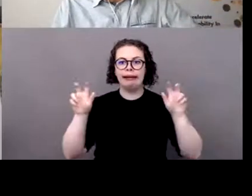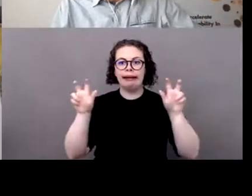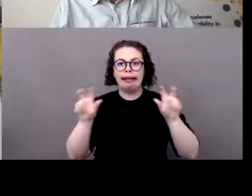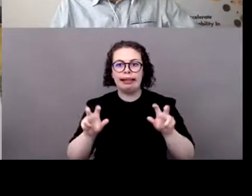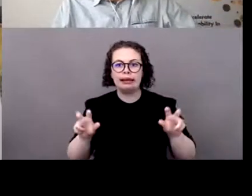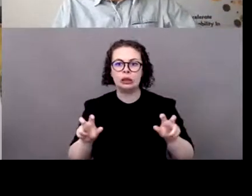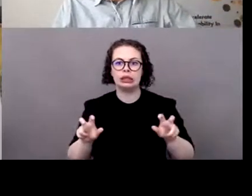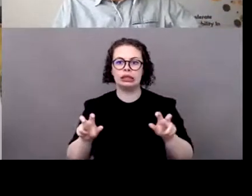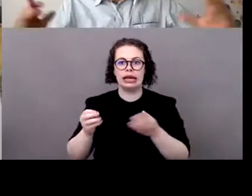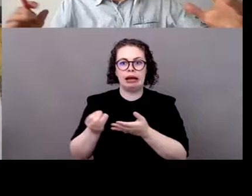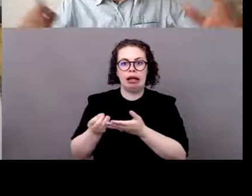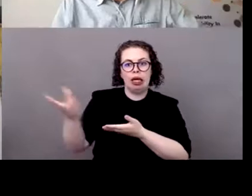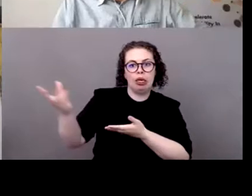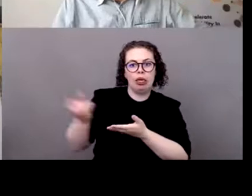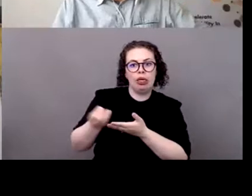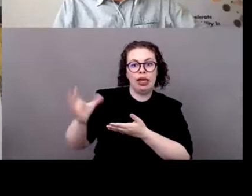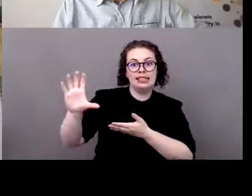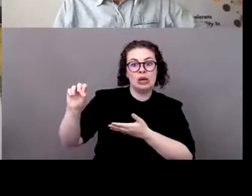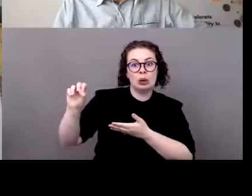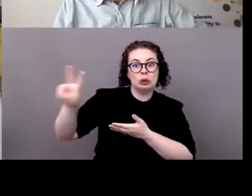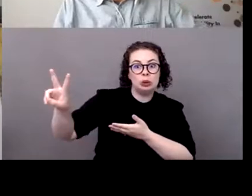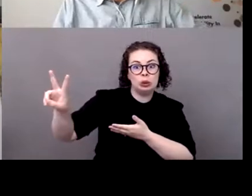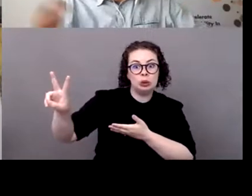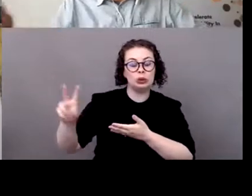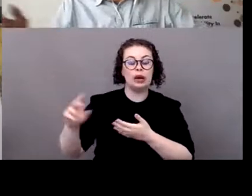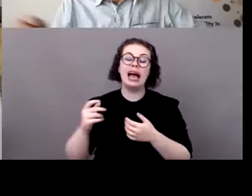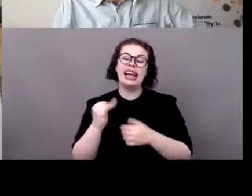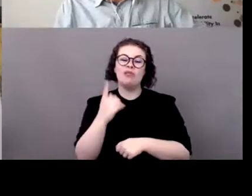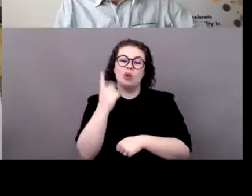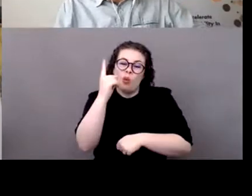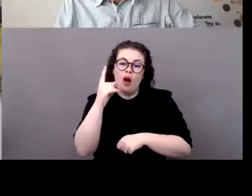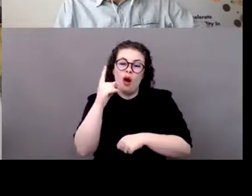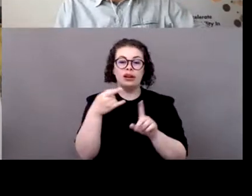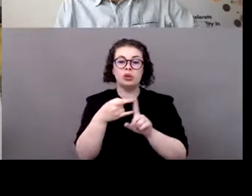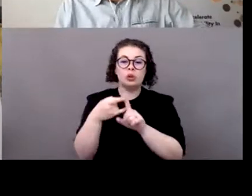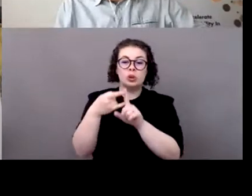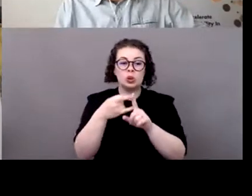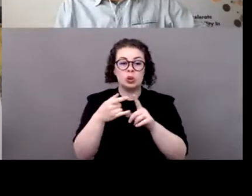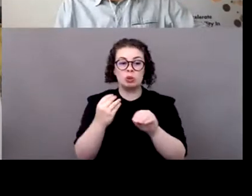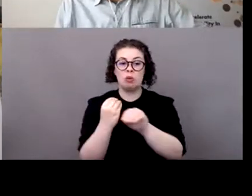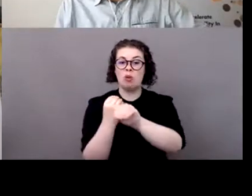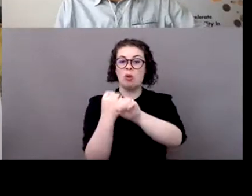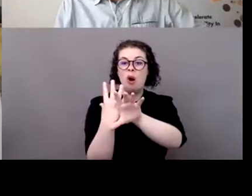day, it starts to become big. And I read recently that